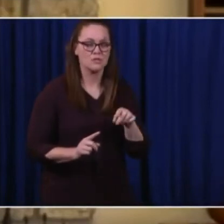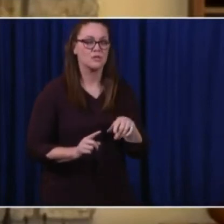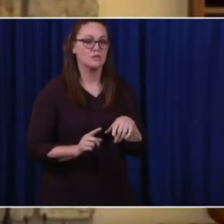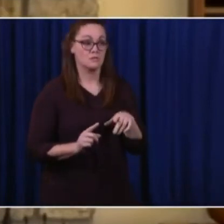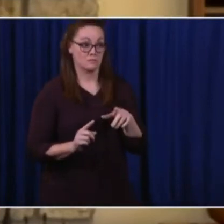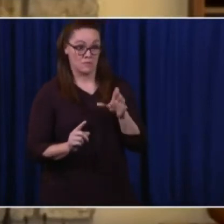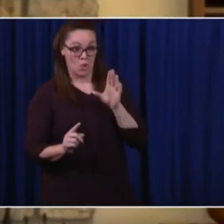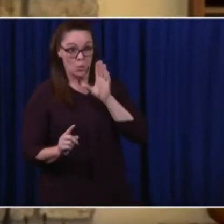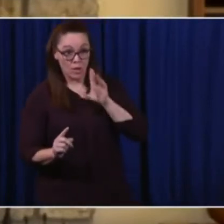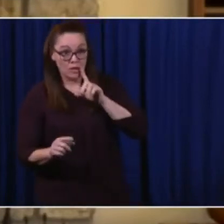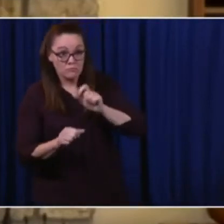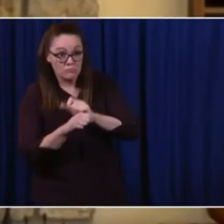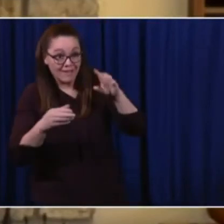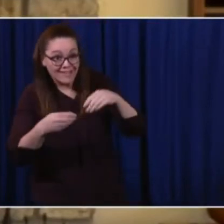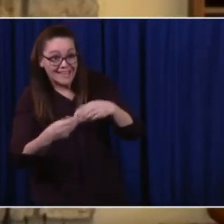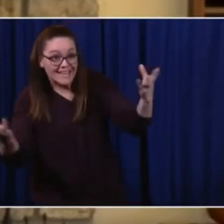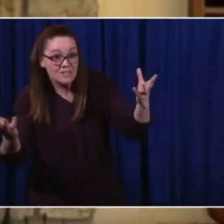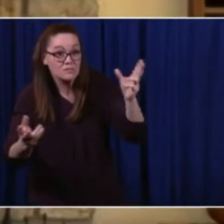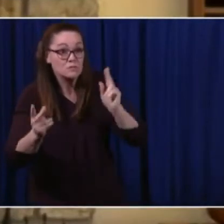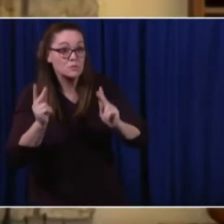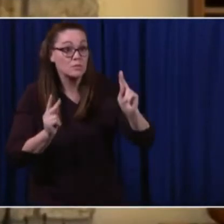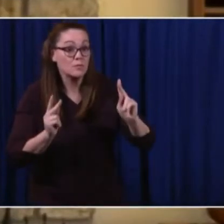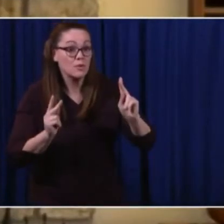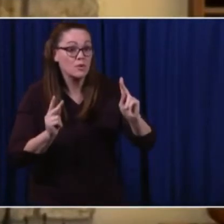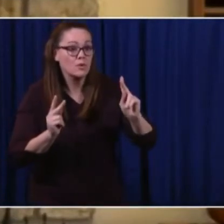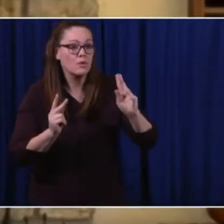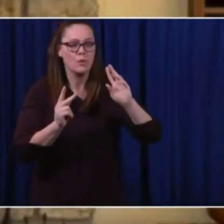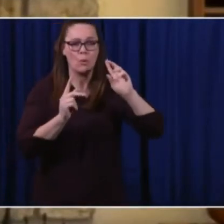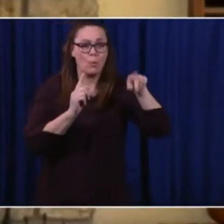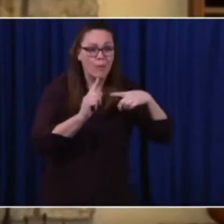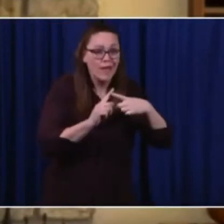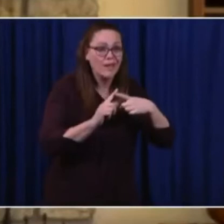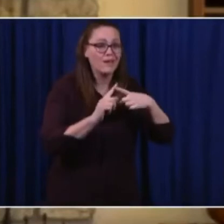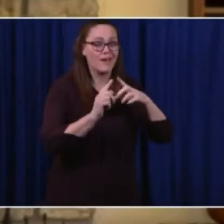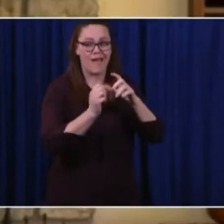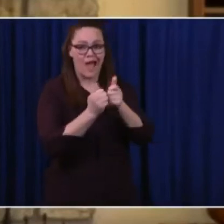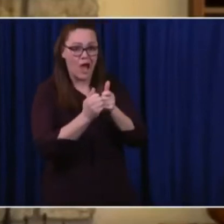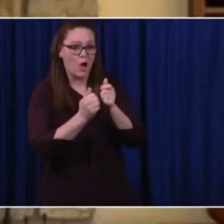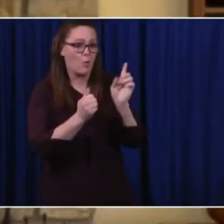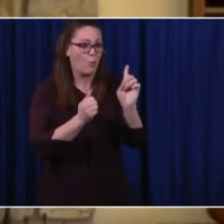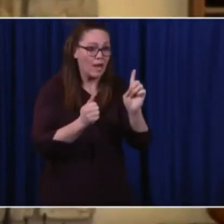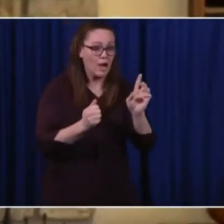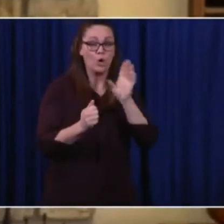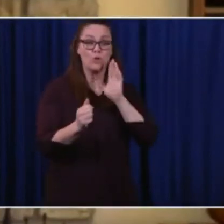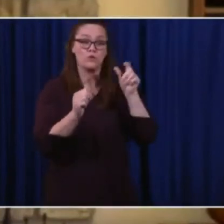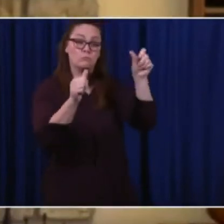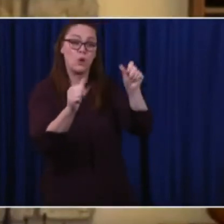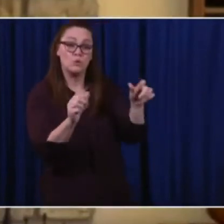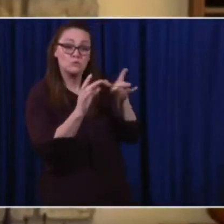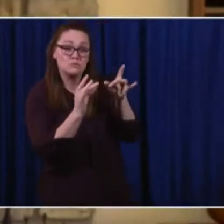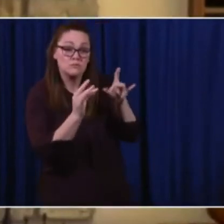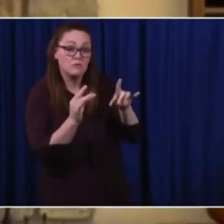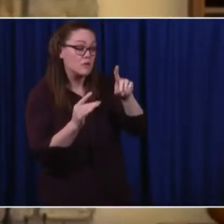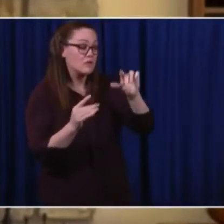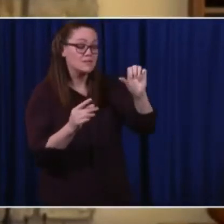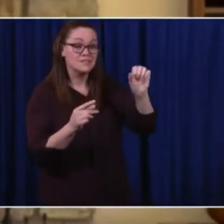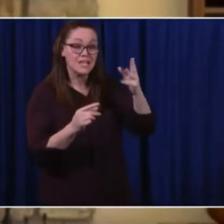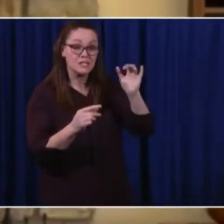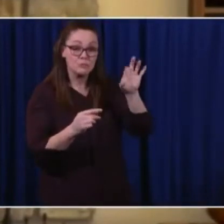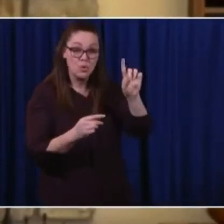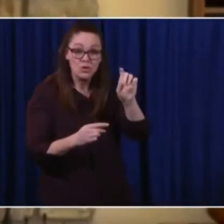Are you going to add that to the dashboard? Is there a certain time you're going to release that every day? There's no reason we can't release that that